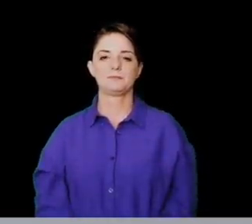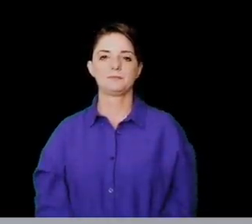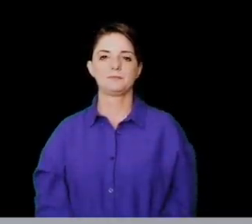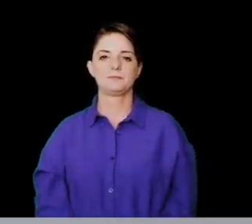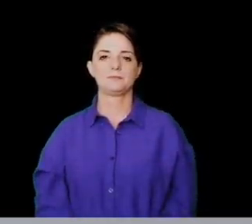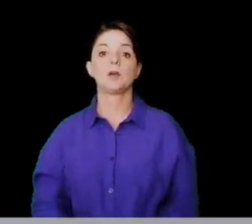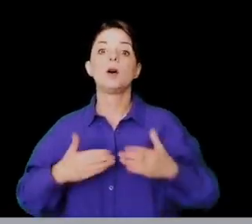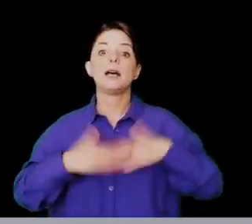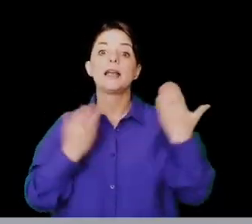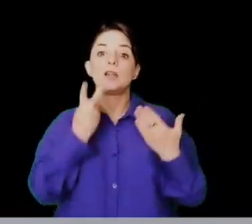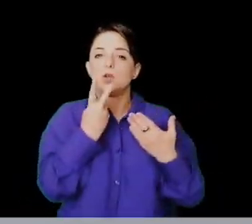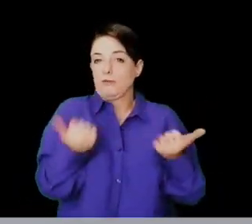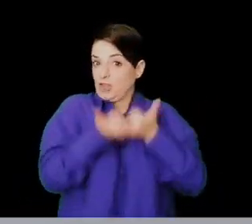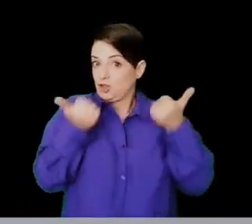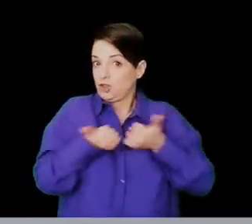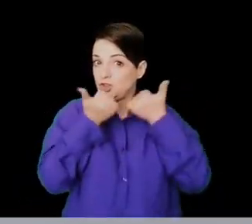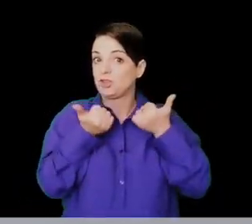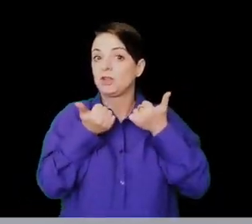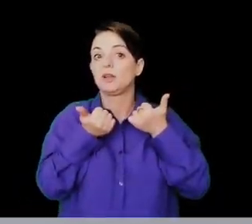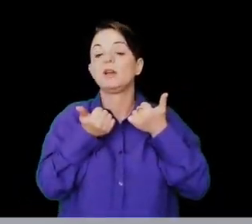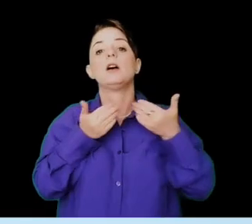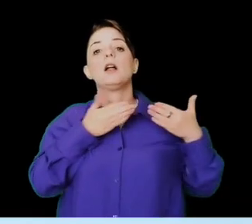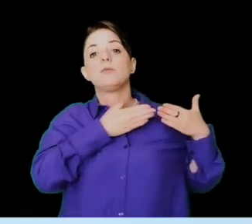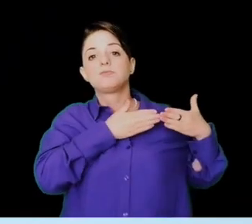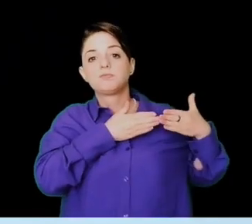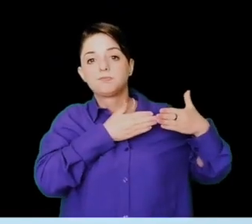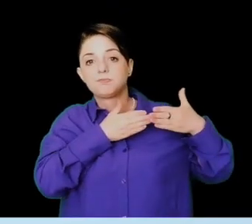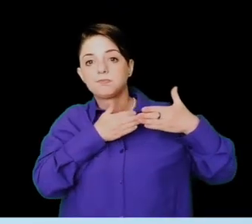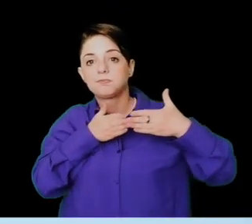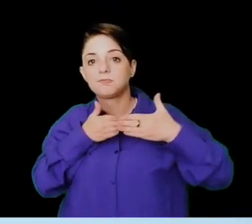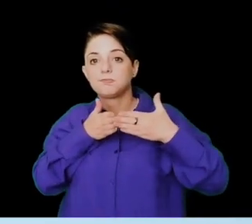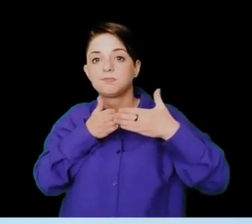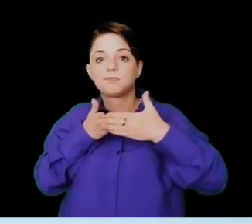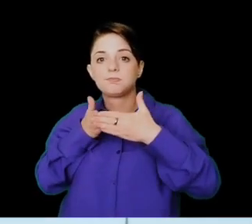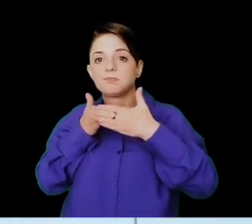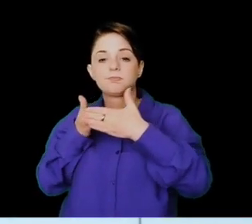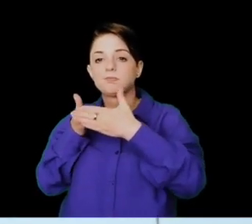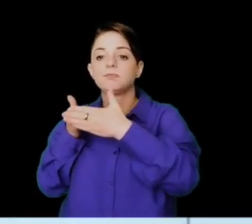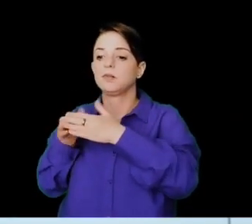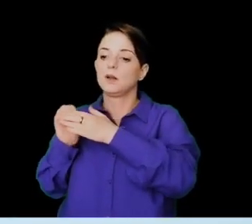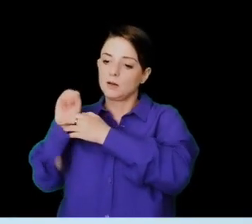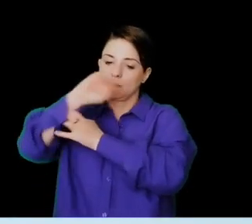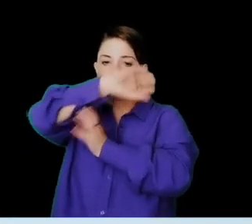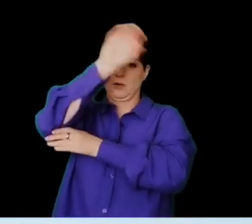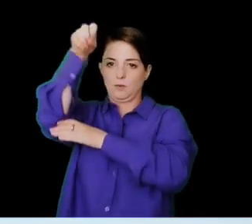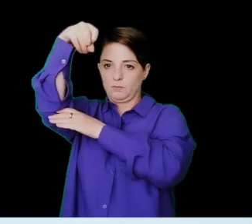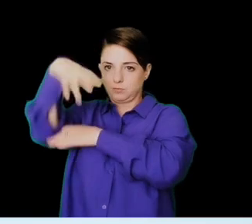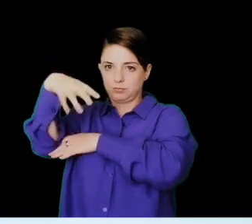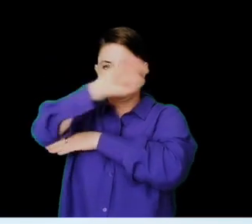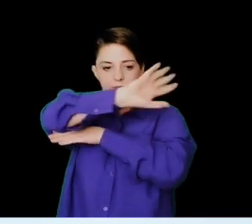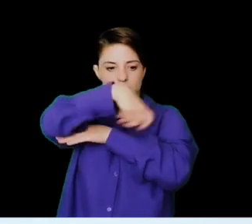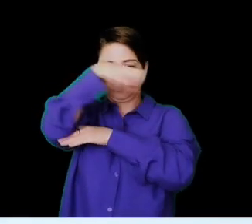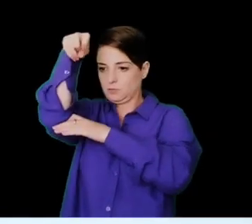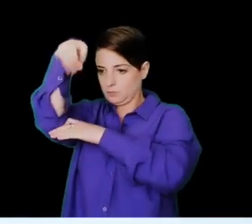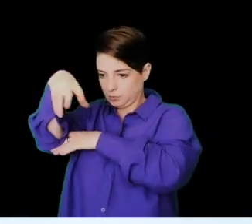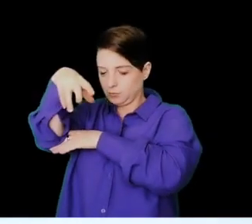So we've just finished day 2 of our oyster reef deployment here in Langstone Harbour. The barge came up through the main run into our reef drop site where they've deposited